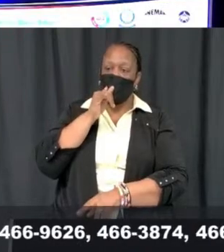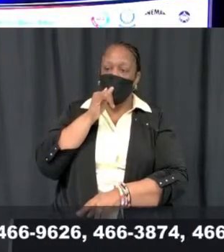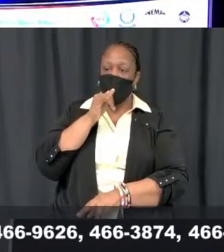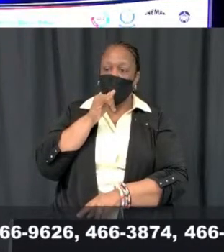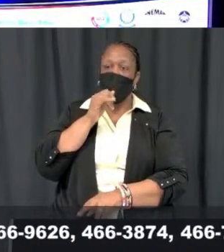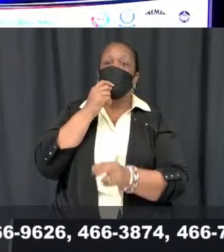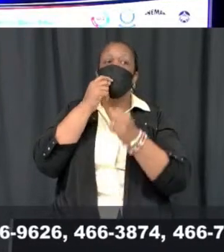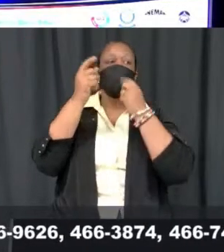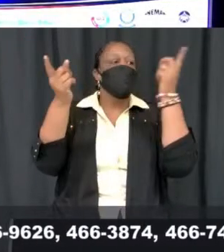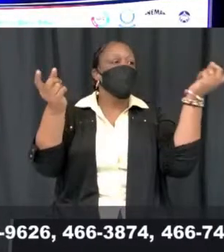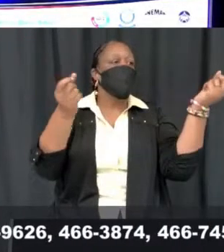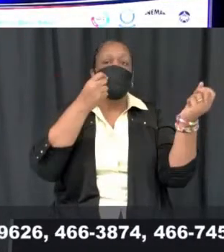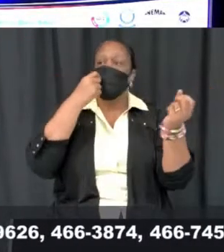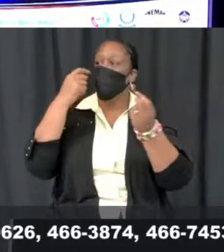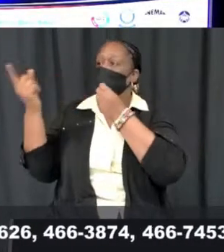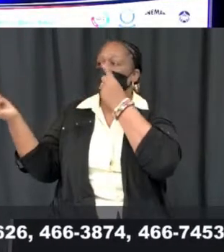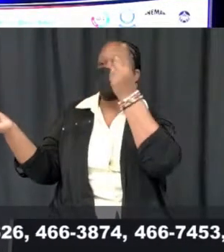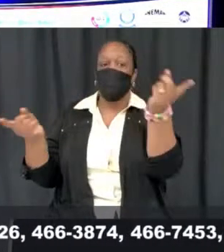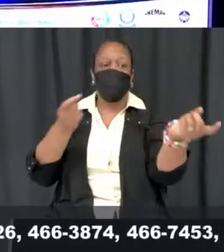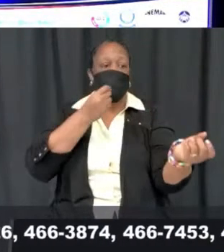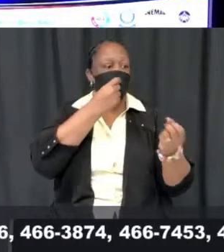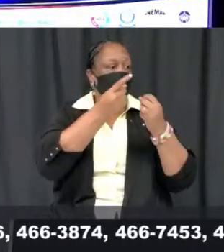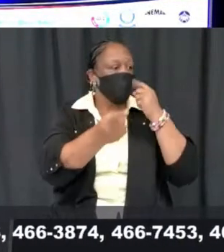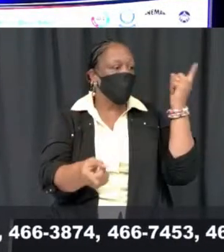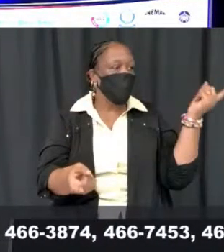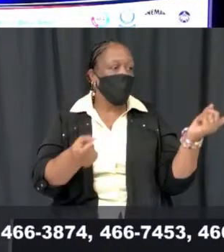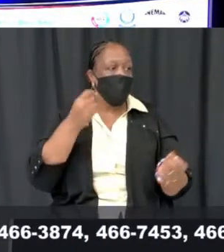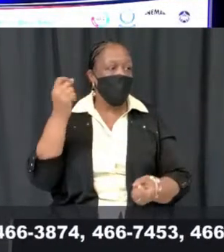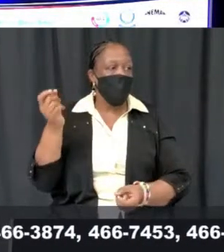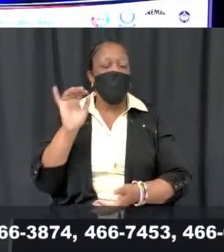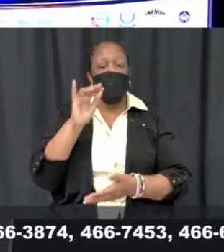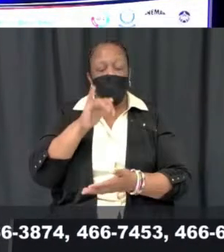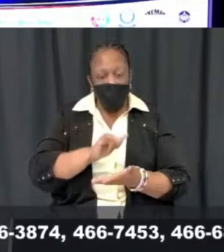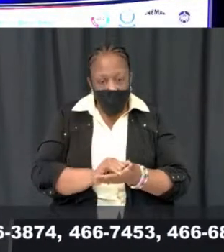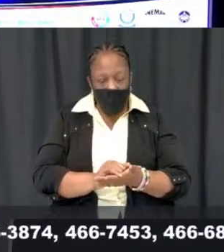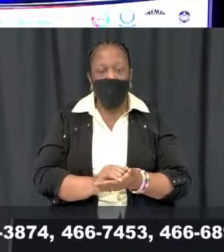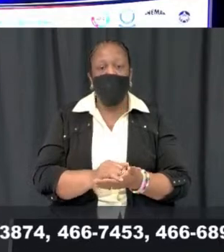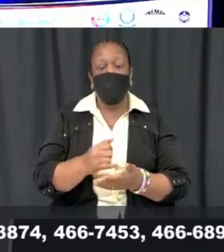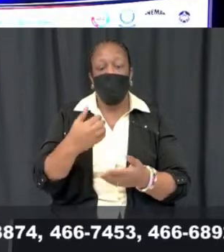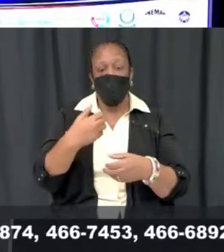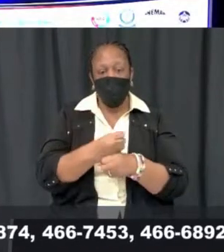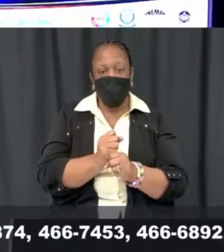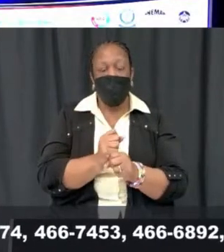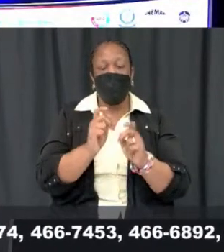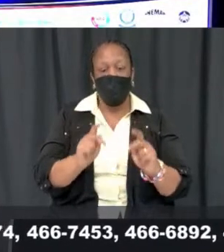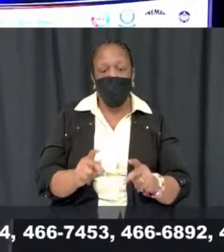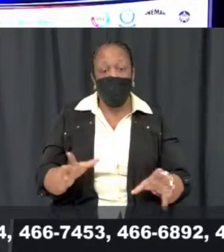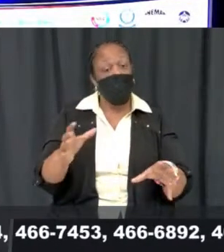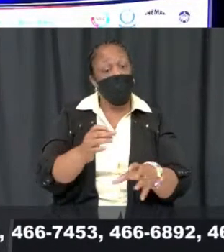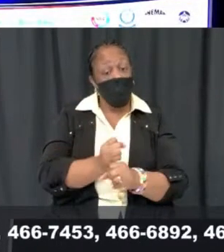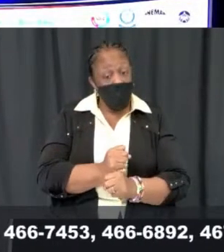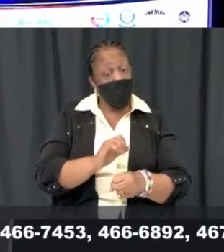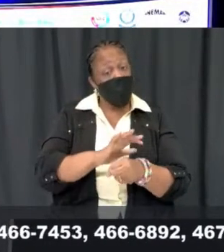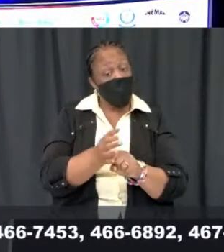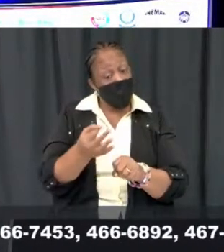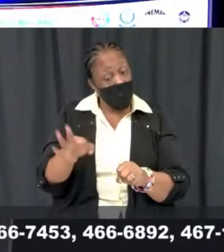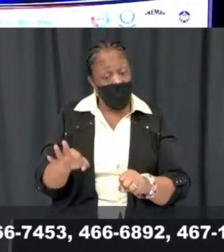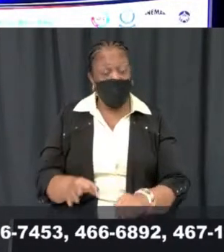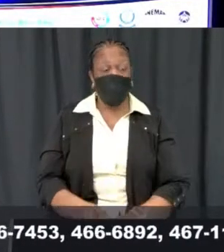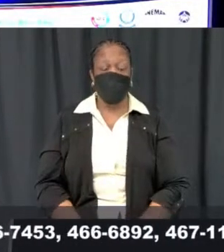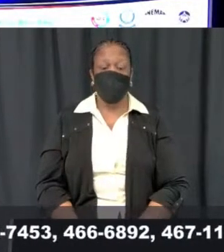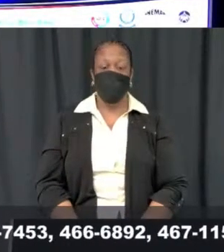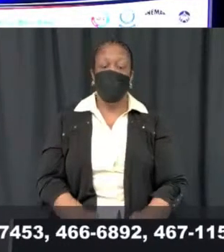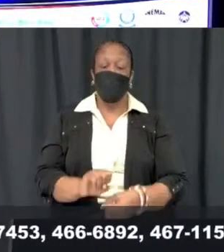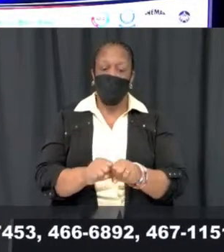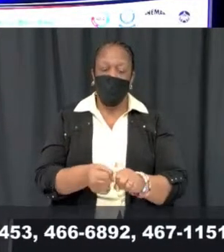As I mentioned at the beginning of my presentation, the virus spread mainly between people who are in close contact with